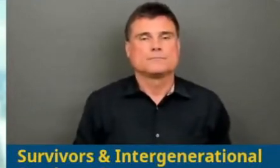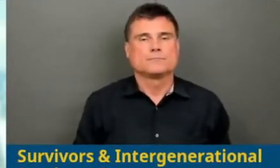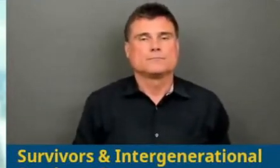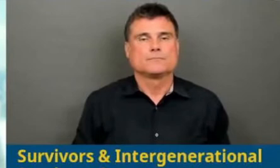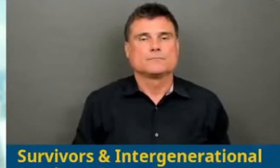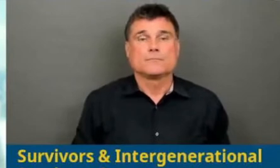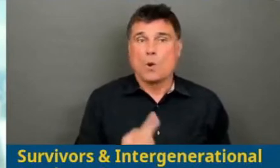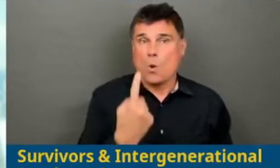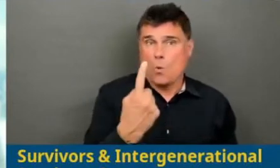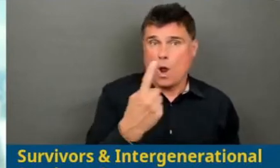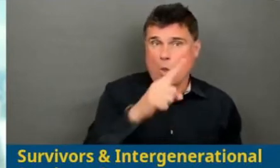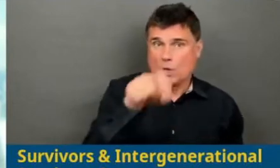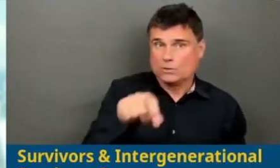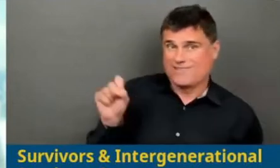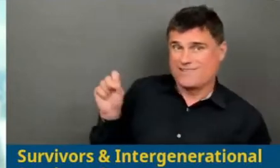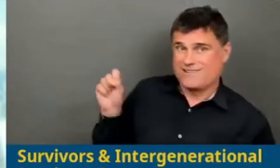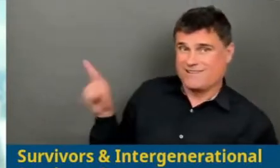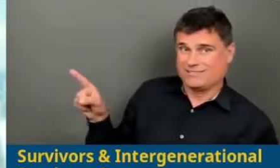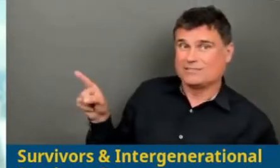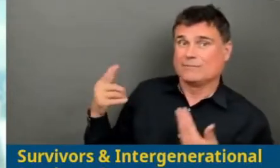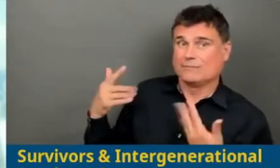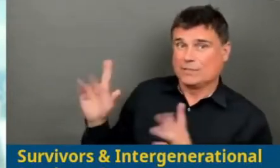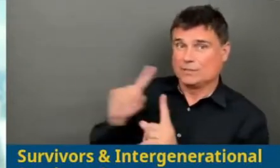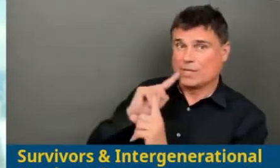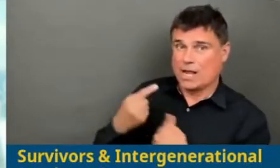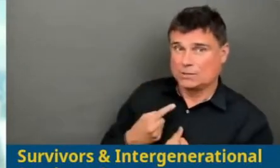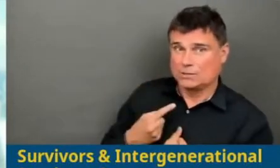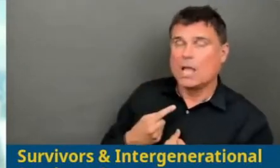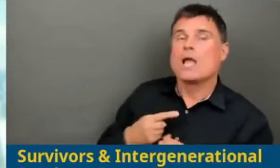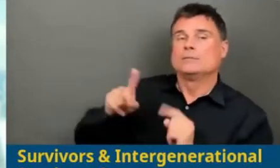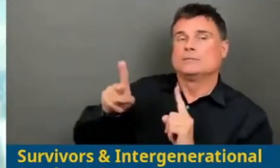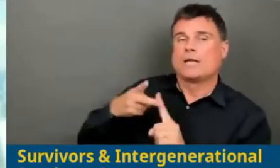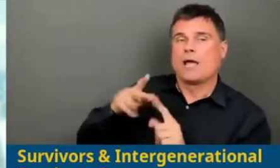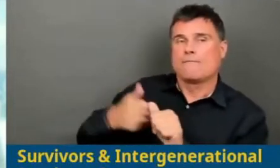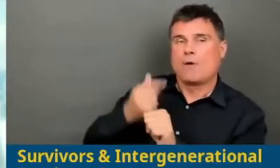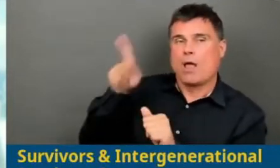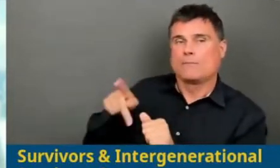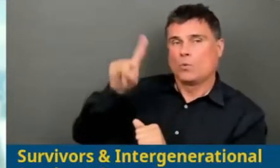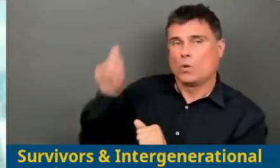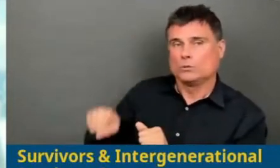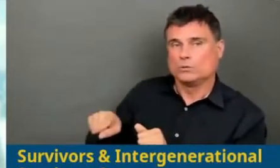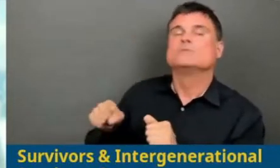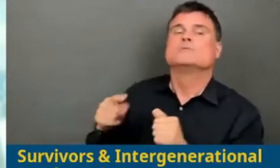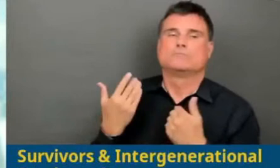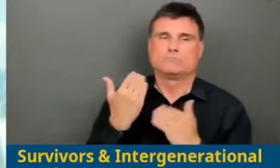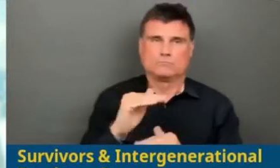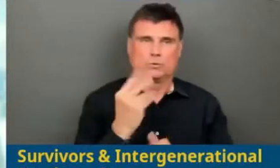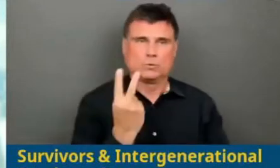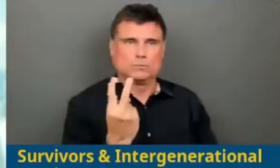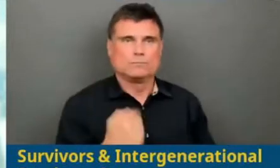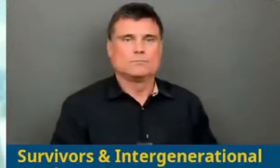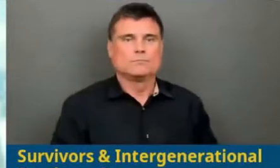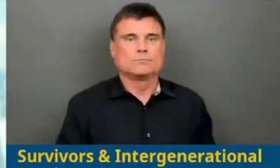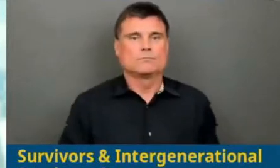audible until your name is called. Our first question today is from Lisa Cordasco, Vancouver Sun. Please go ahead.